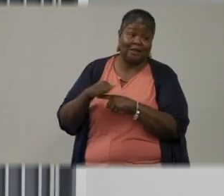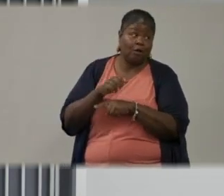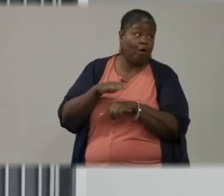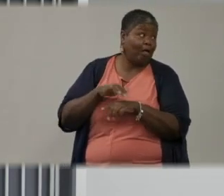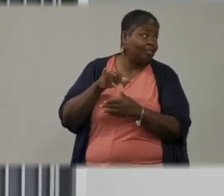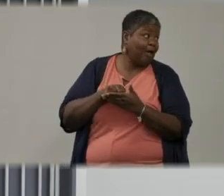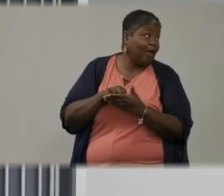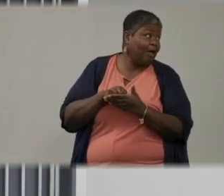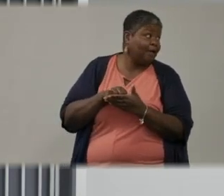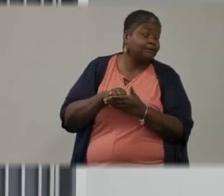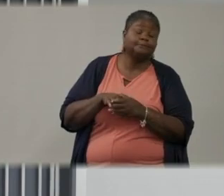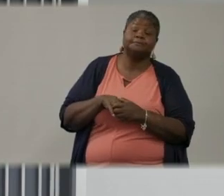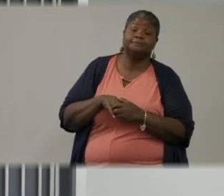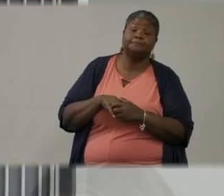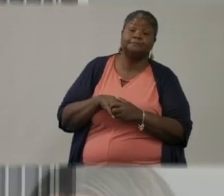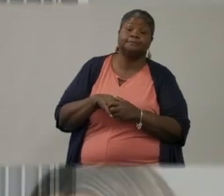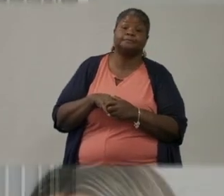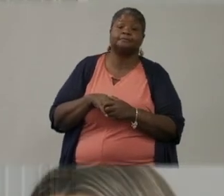that. And